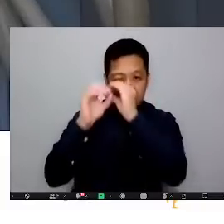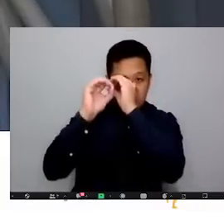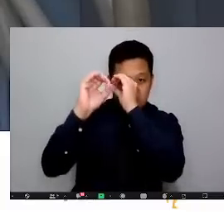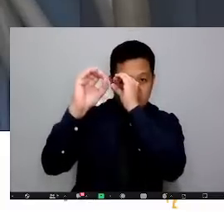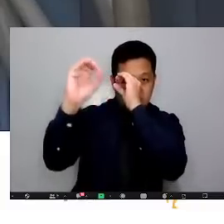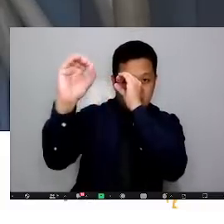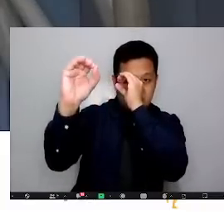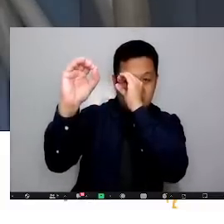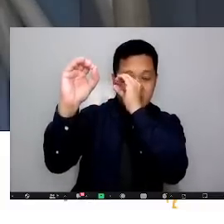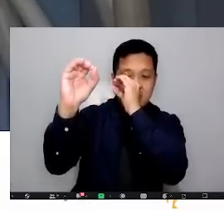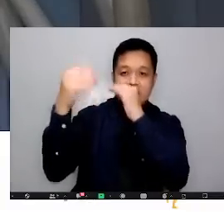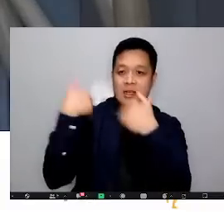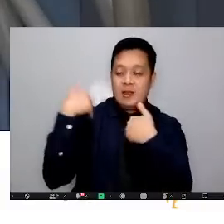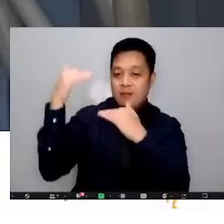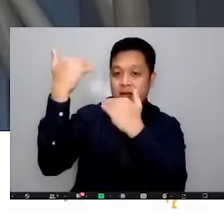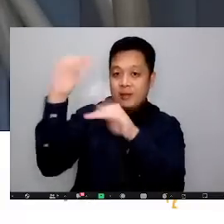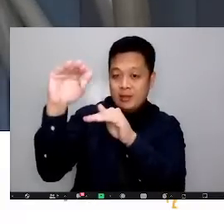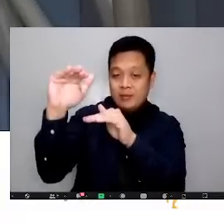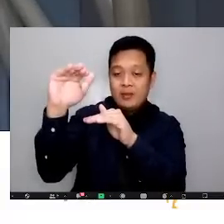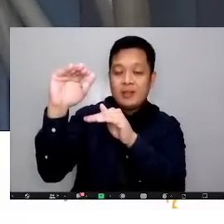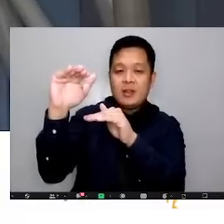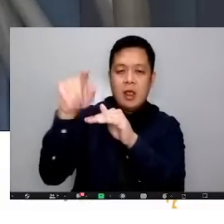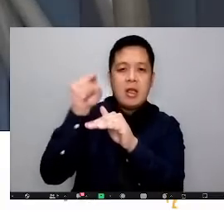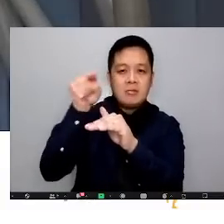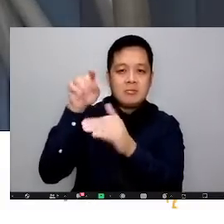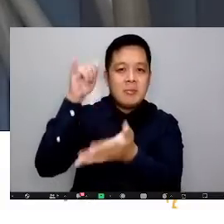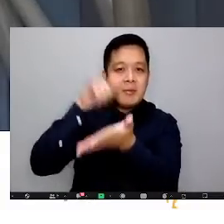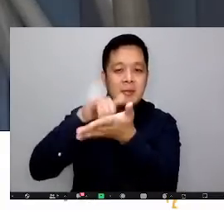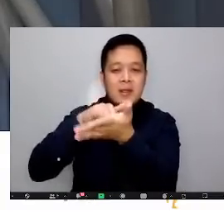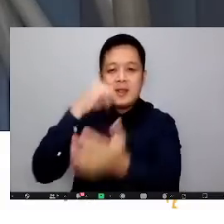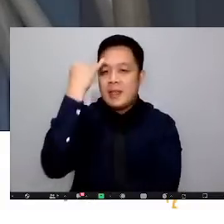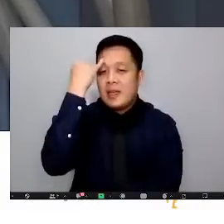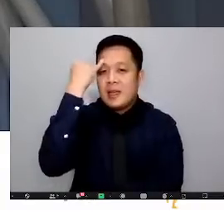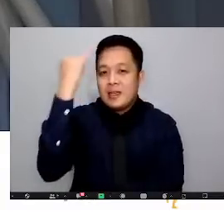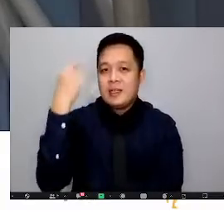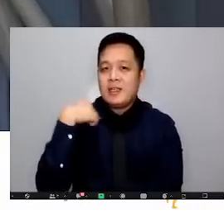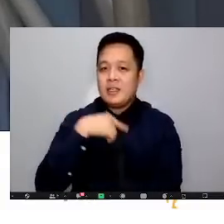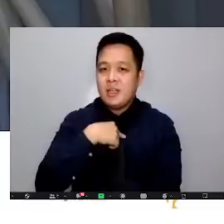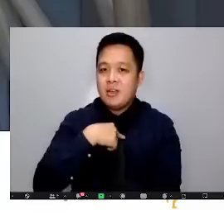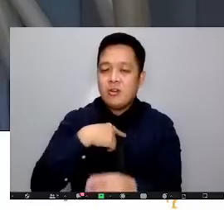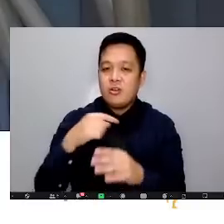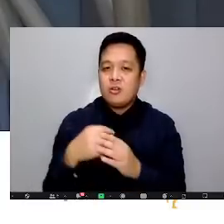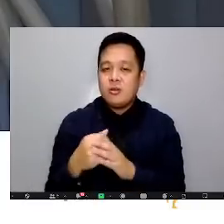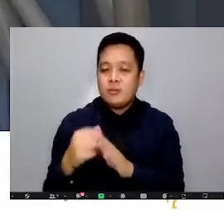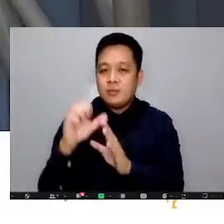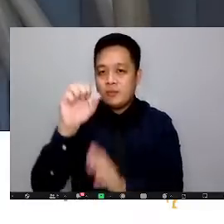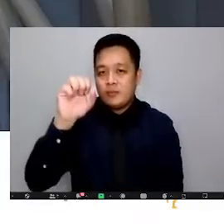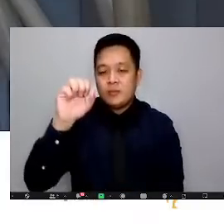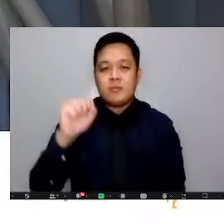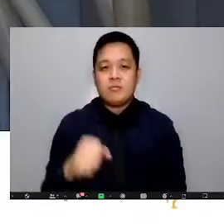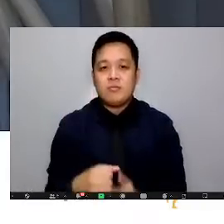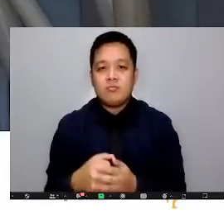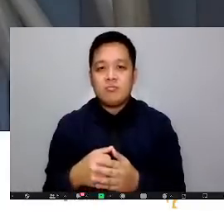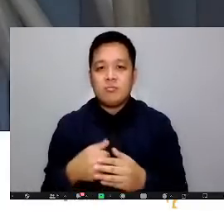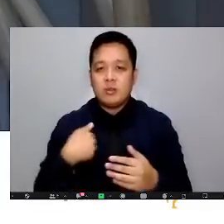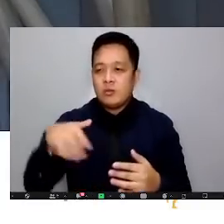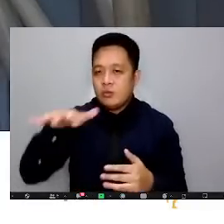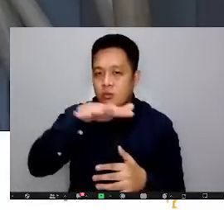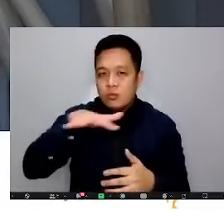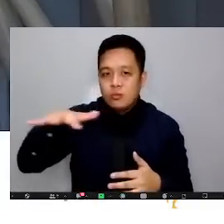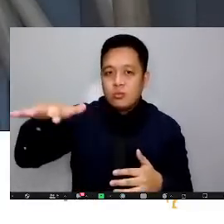we measure shadows and we search among ghostly errors of measurement for landmarks that are scarcely